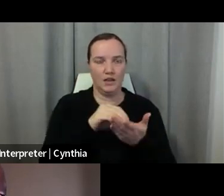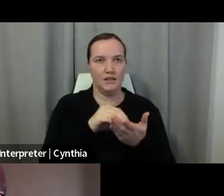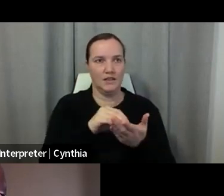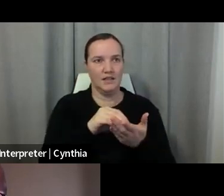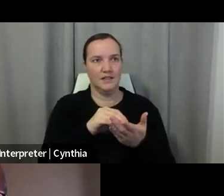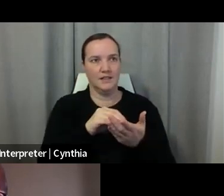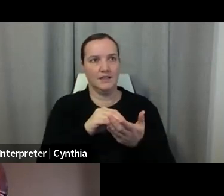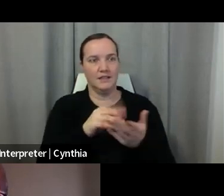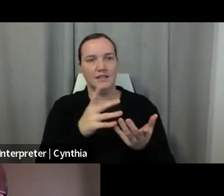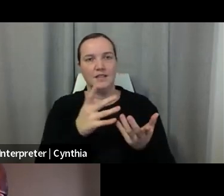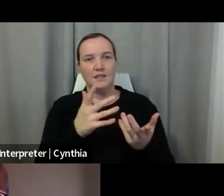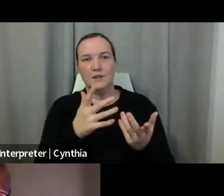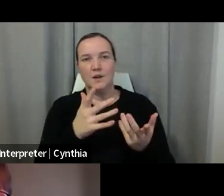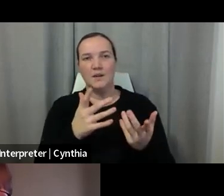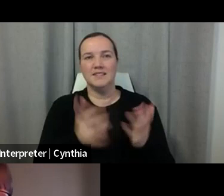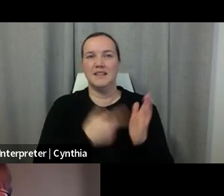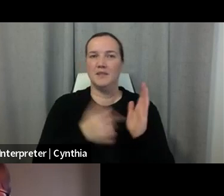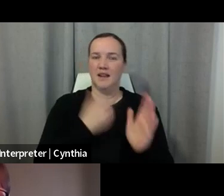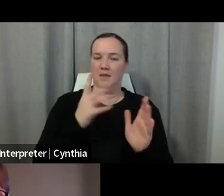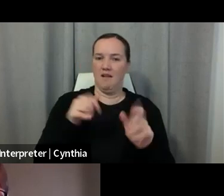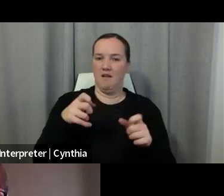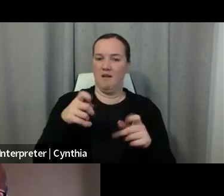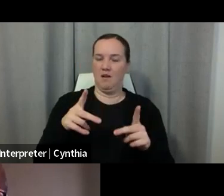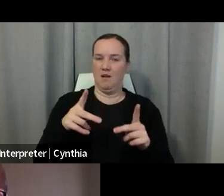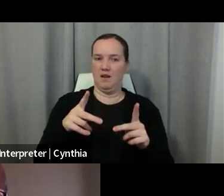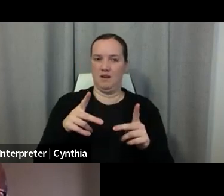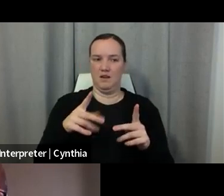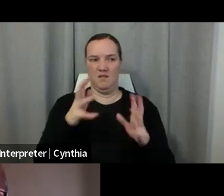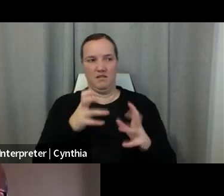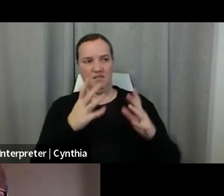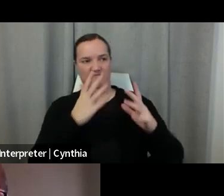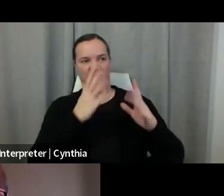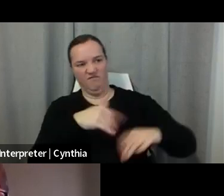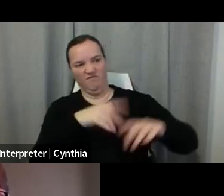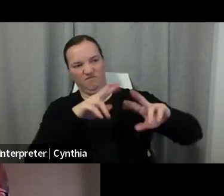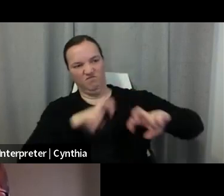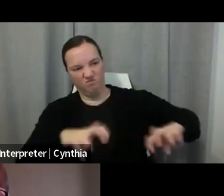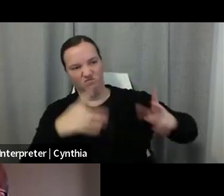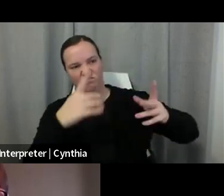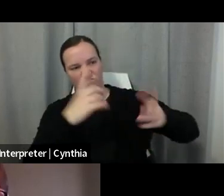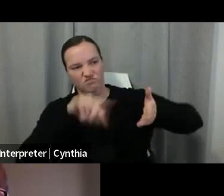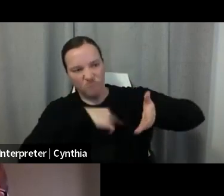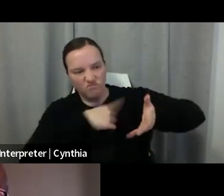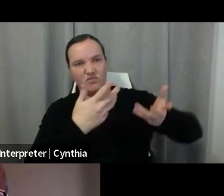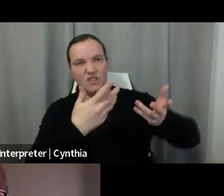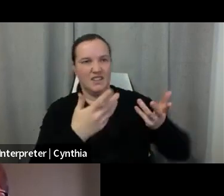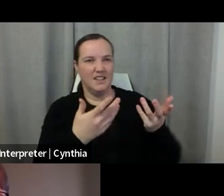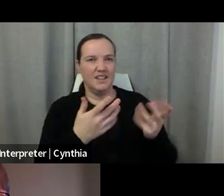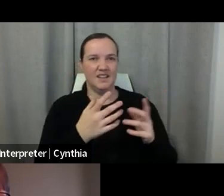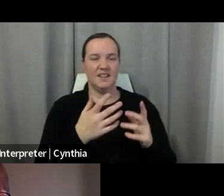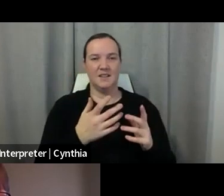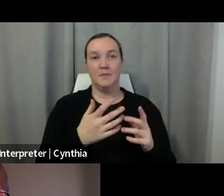or sometimes using it as an opportunity to sort of tear them down in a way, in some cases, right? Did I miss anything,